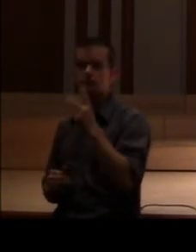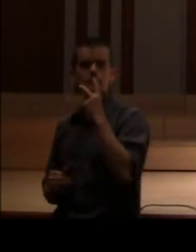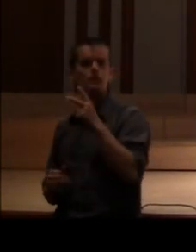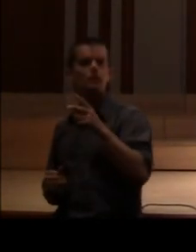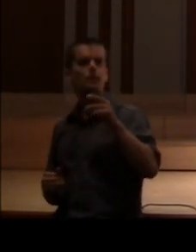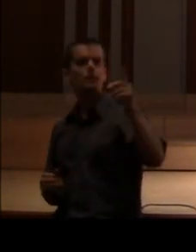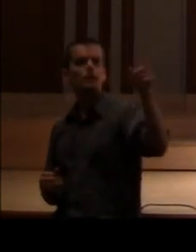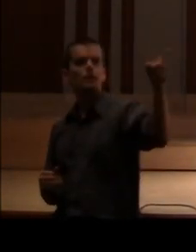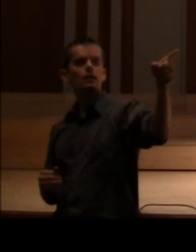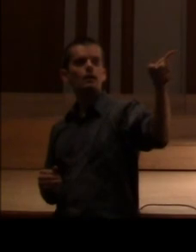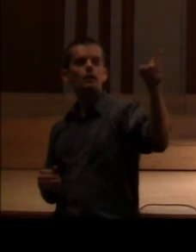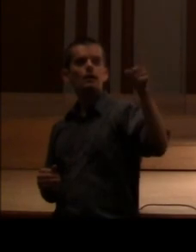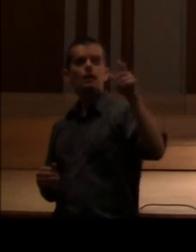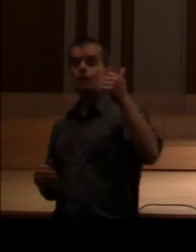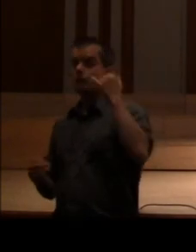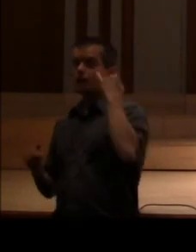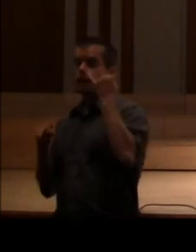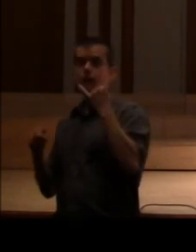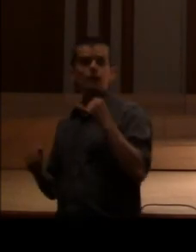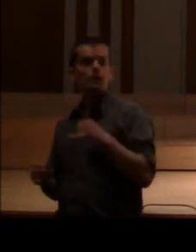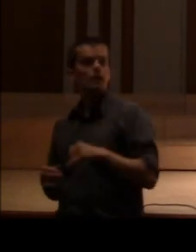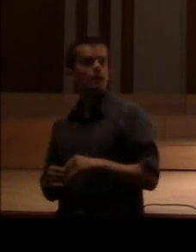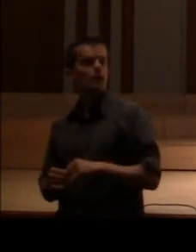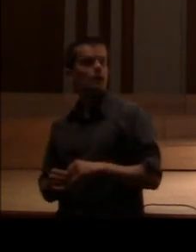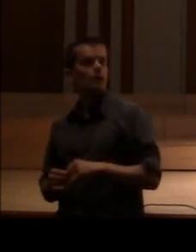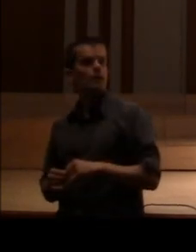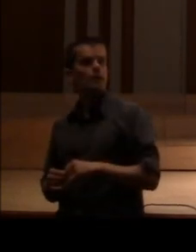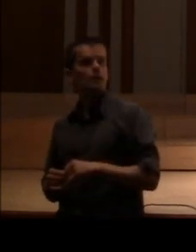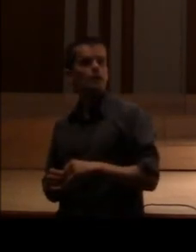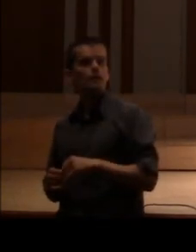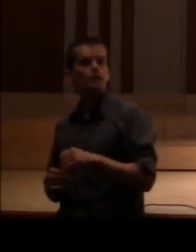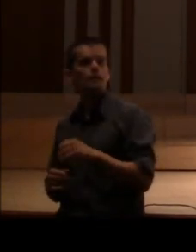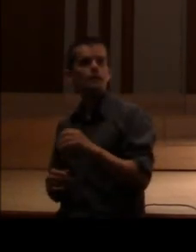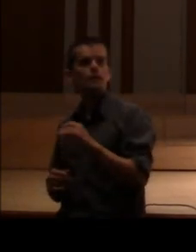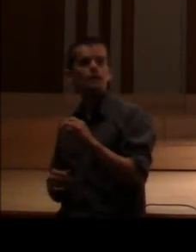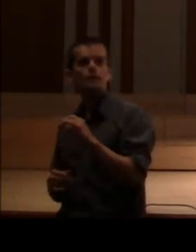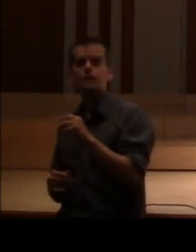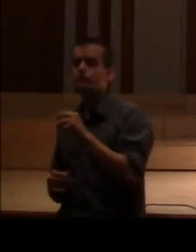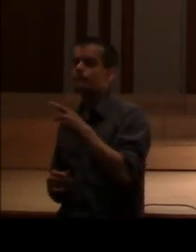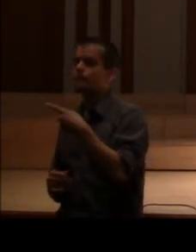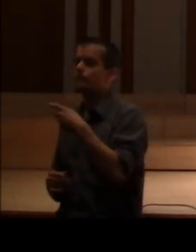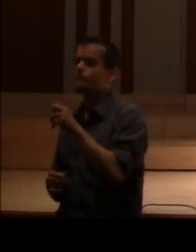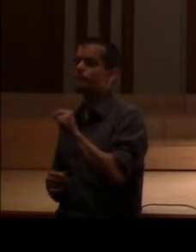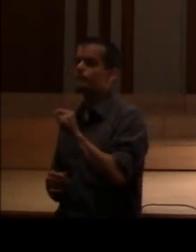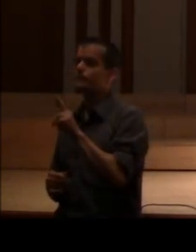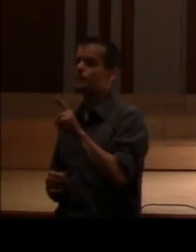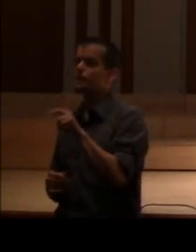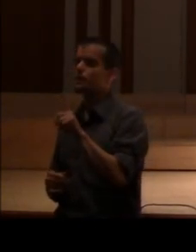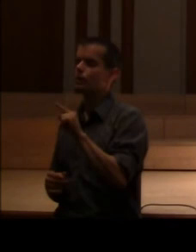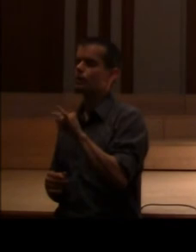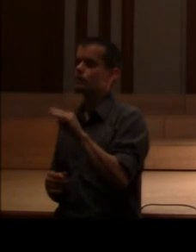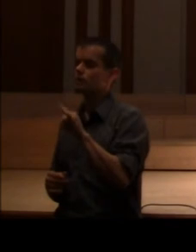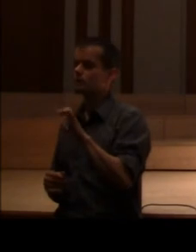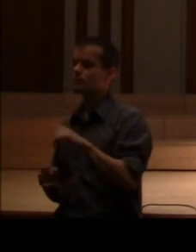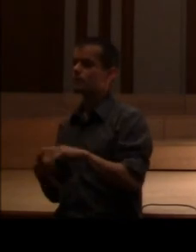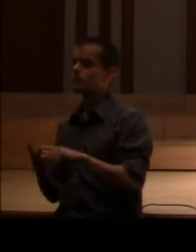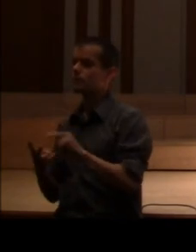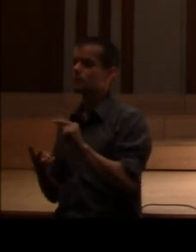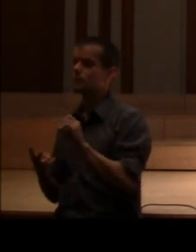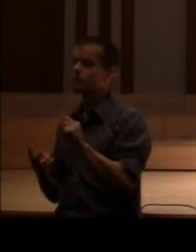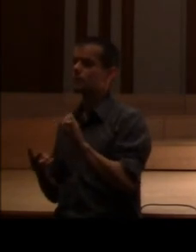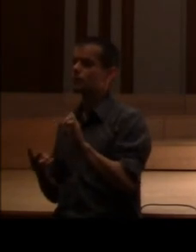of the any ideas? Note-taking iPad apps, like Penultimate and Notetaker, that are all